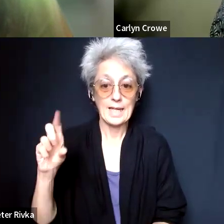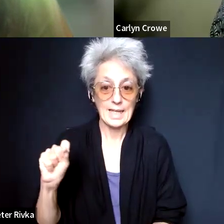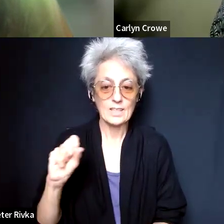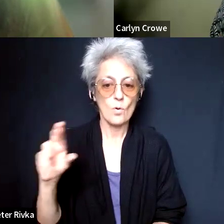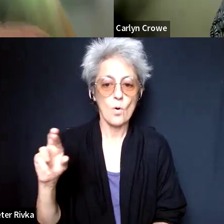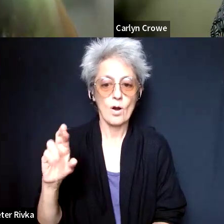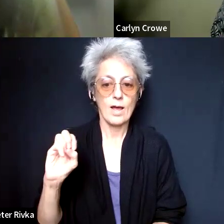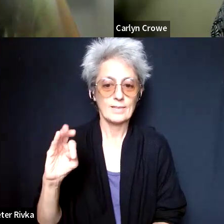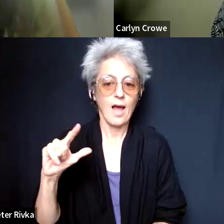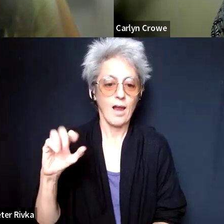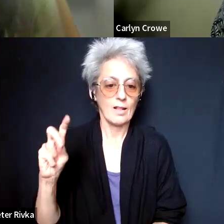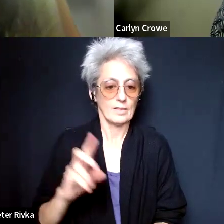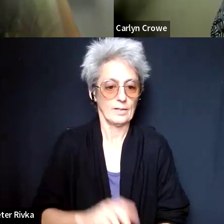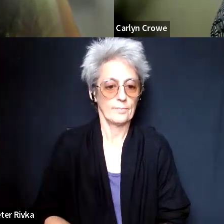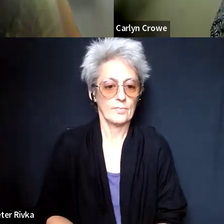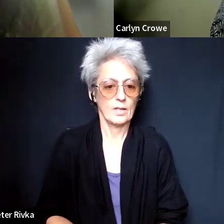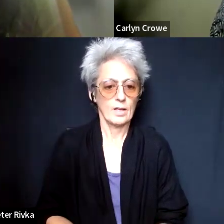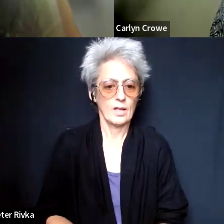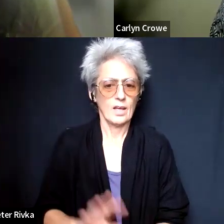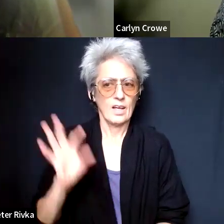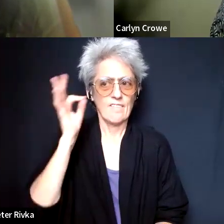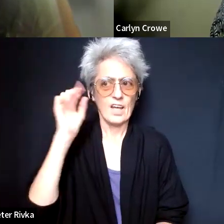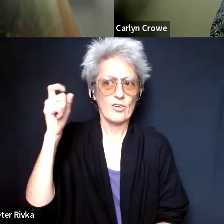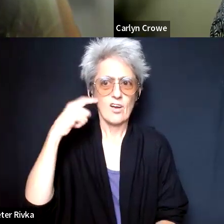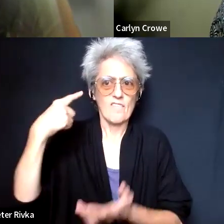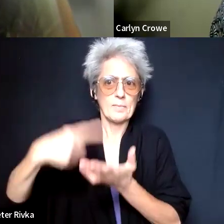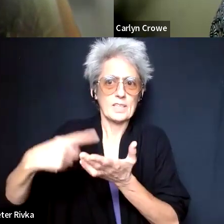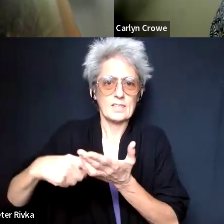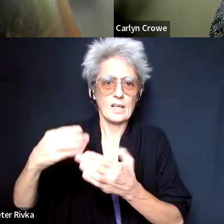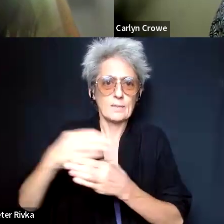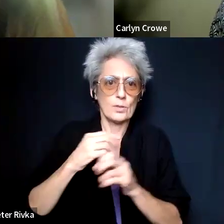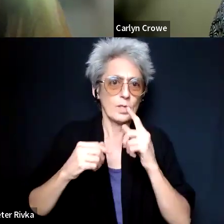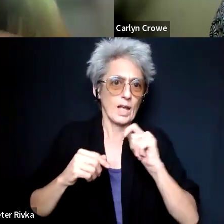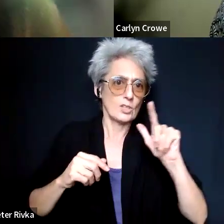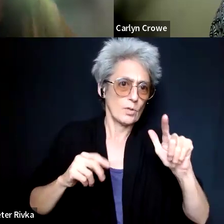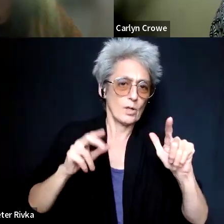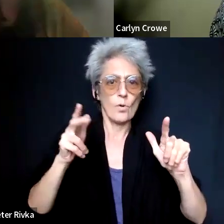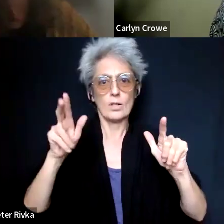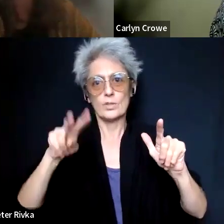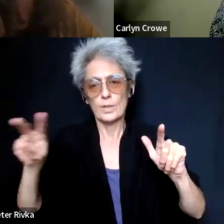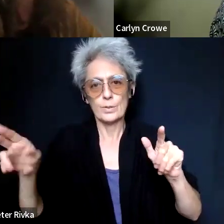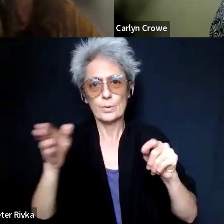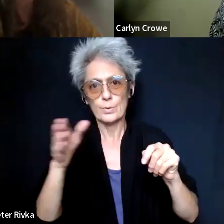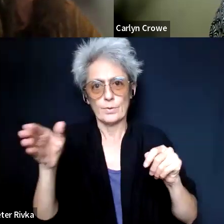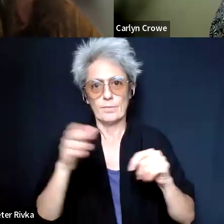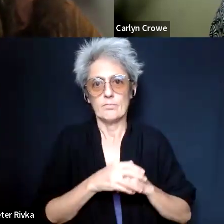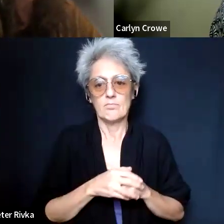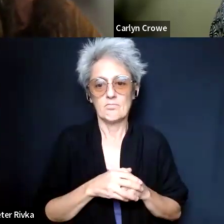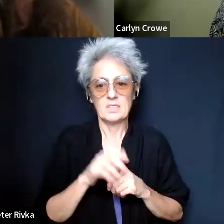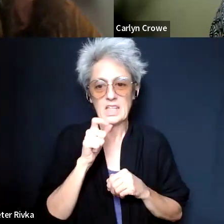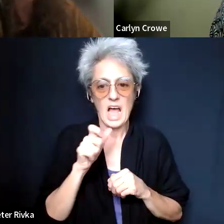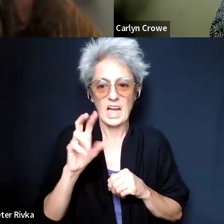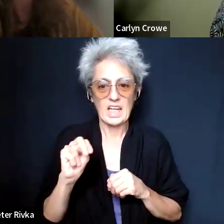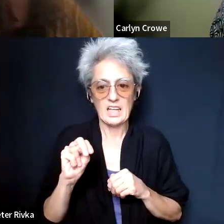At the federal level, there was some discussion about whether it was 21 or 22. But that has not even